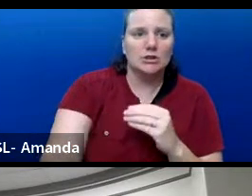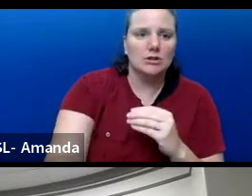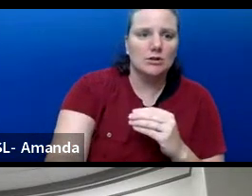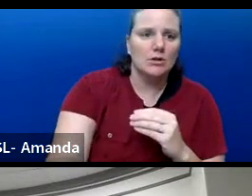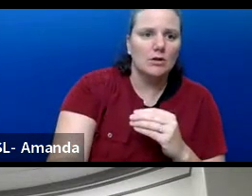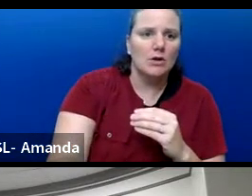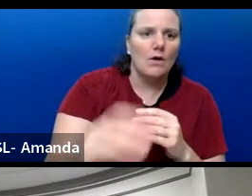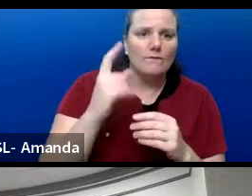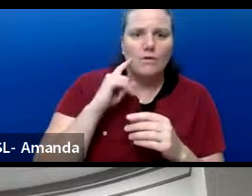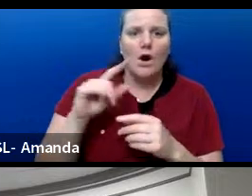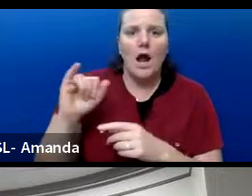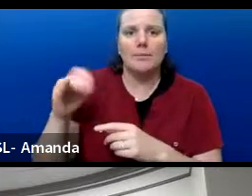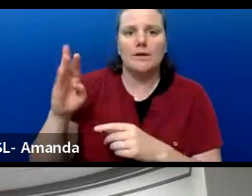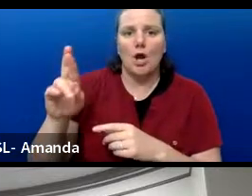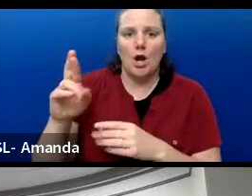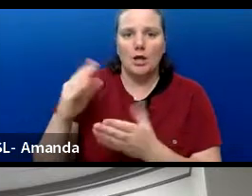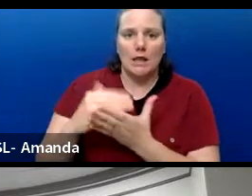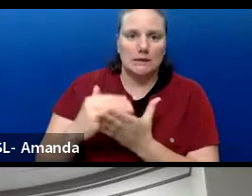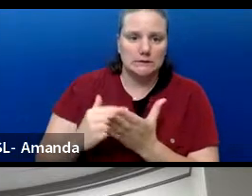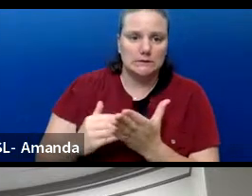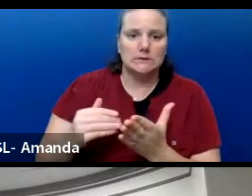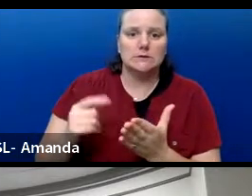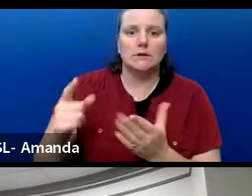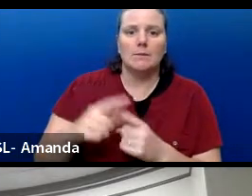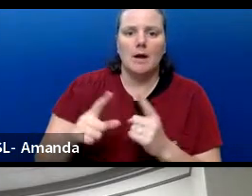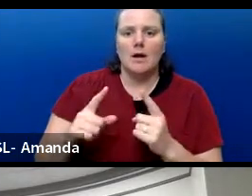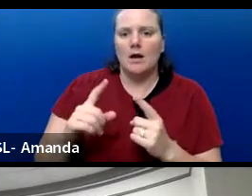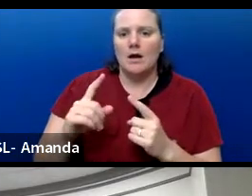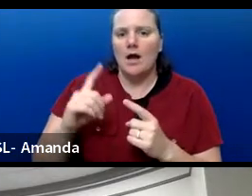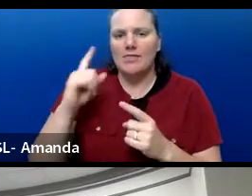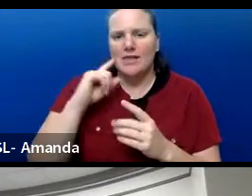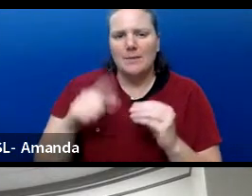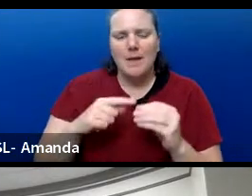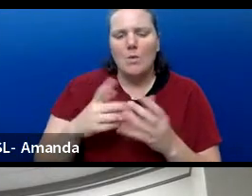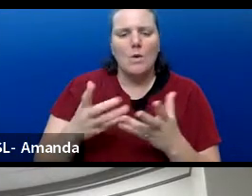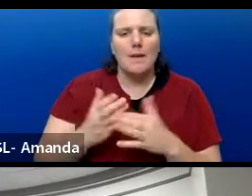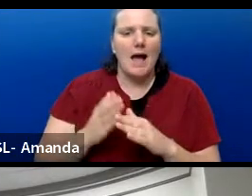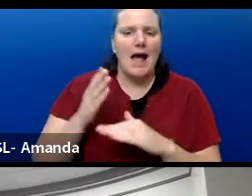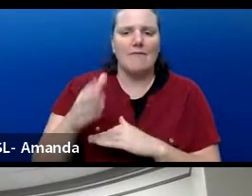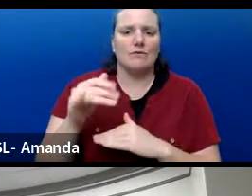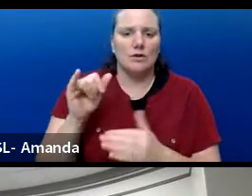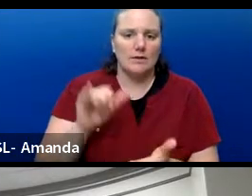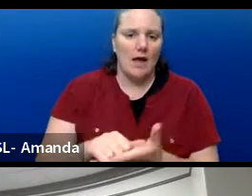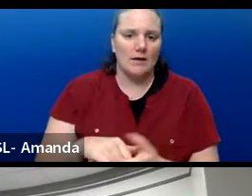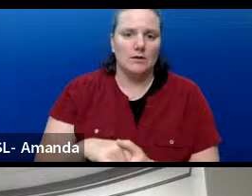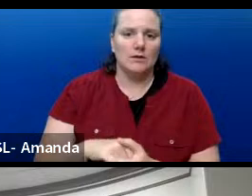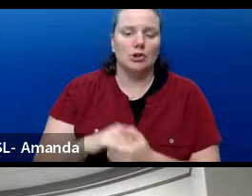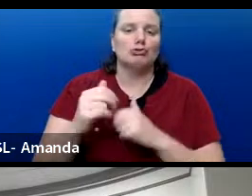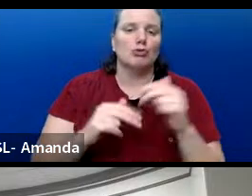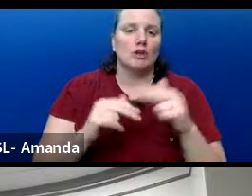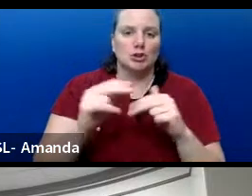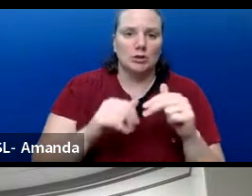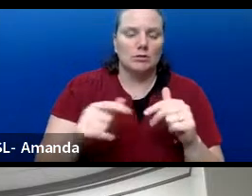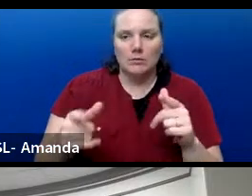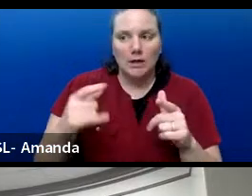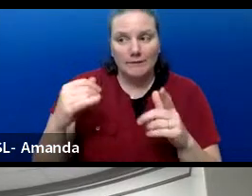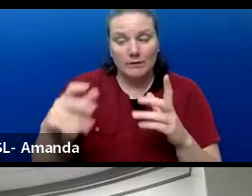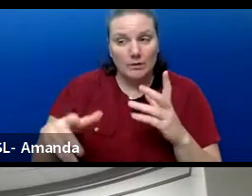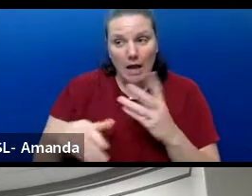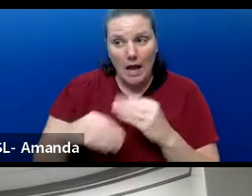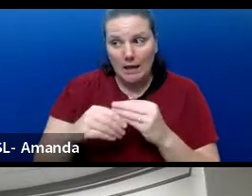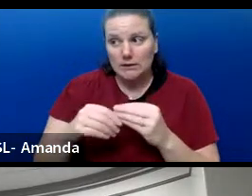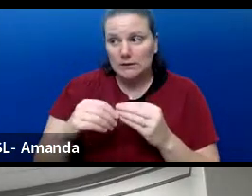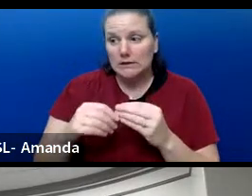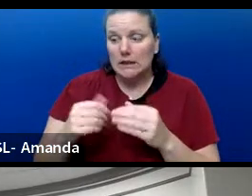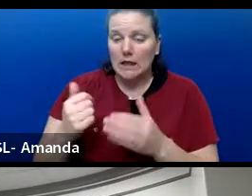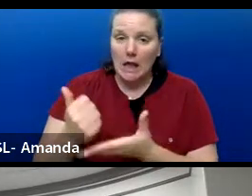construction. But then I started thinking about, well, what about afterwards? And so I was wondering if maybe adding in something along the lines of assisting the